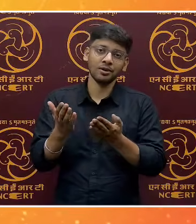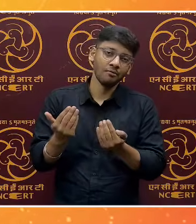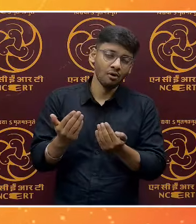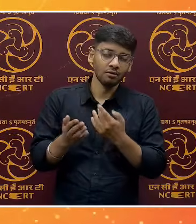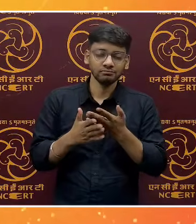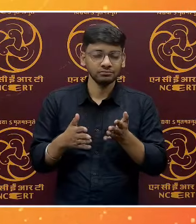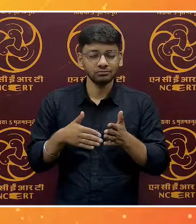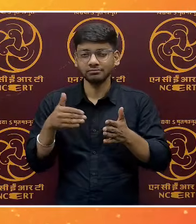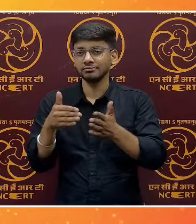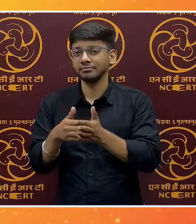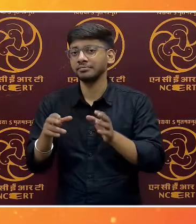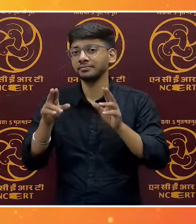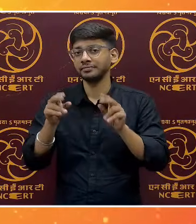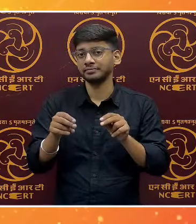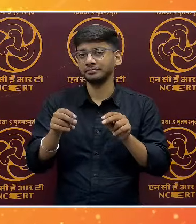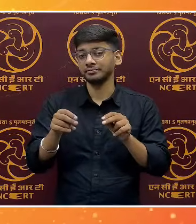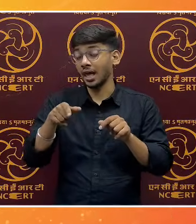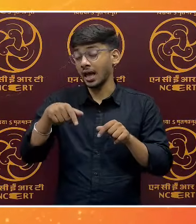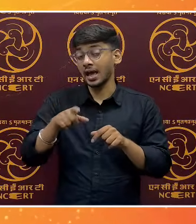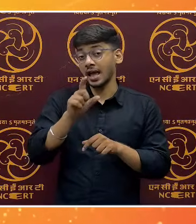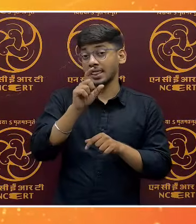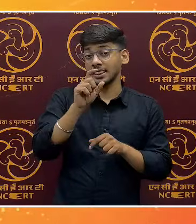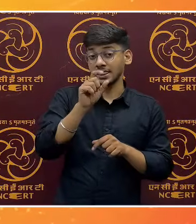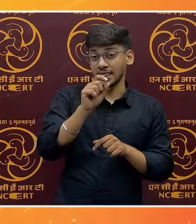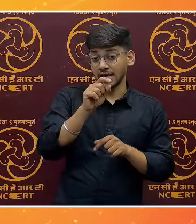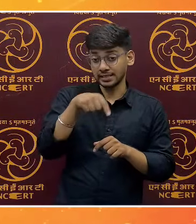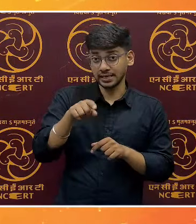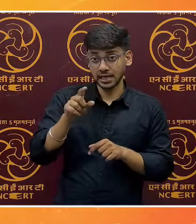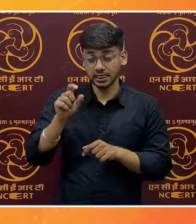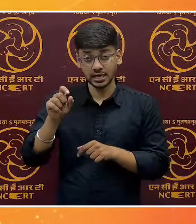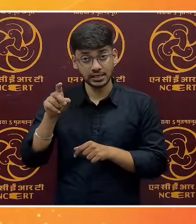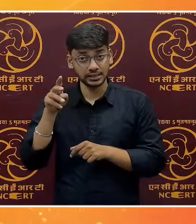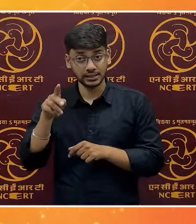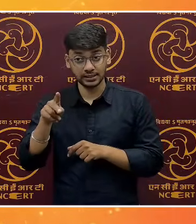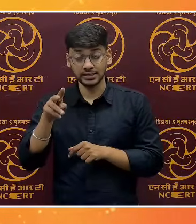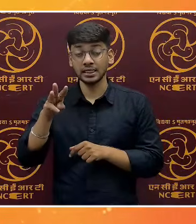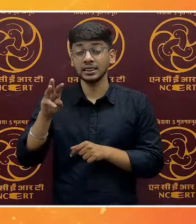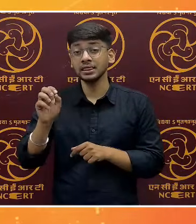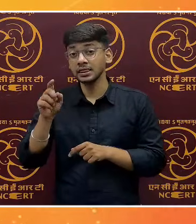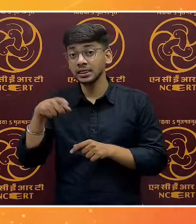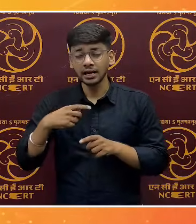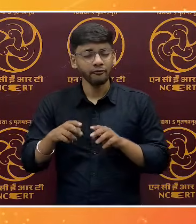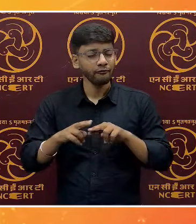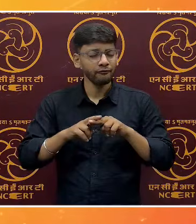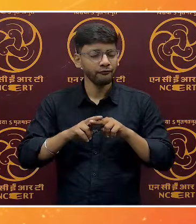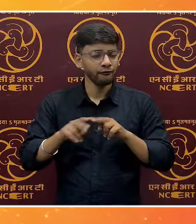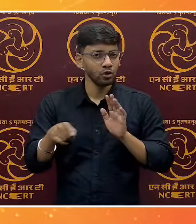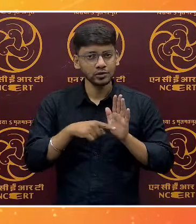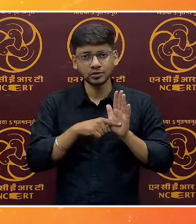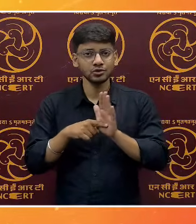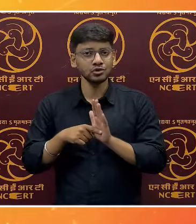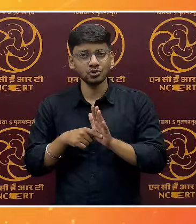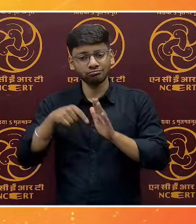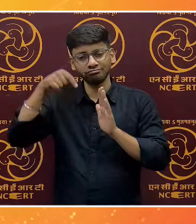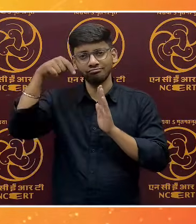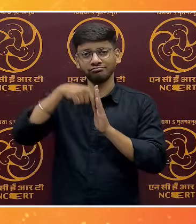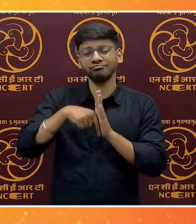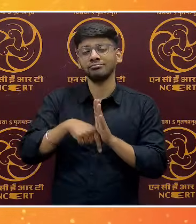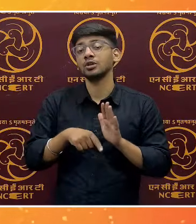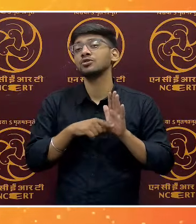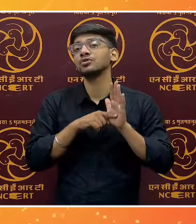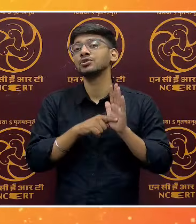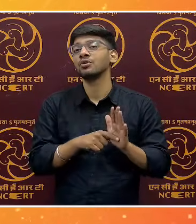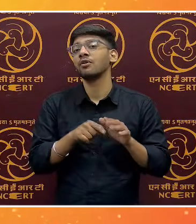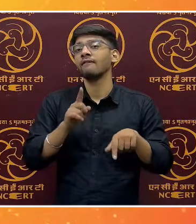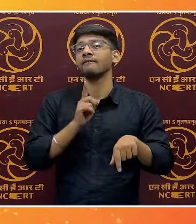any hesitation. Till 10:30, we are going to be here and we are going to demonstrate this simulation in detail. Now, firstly,